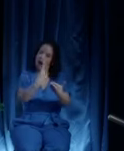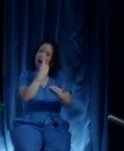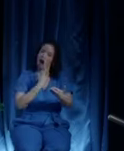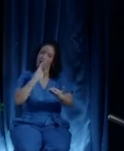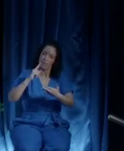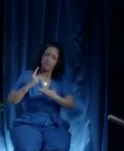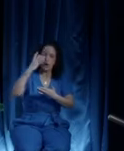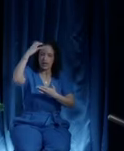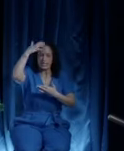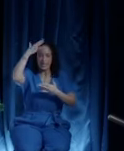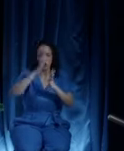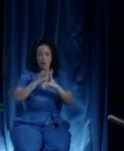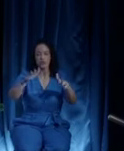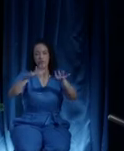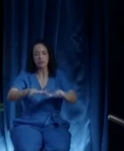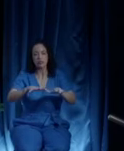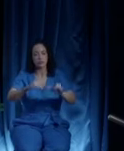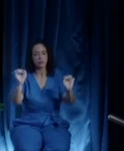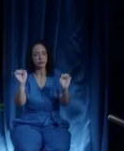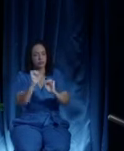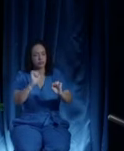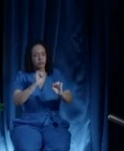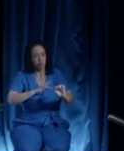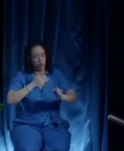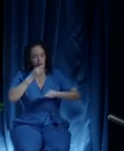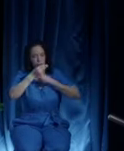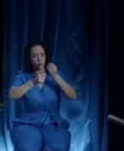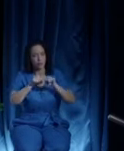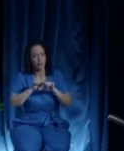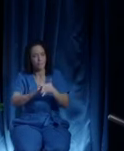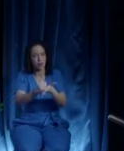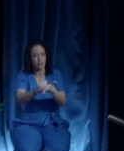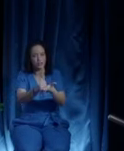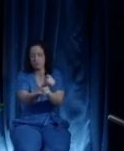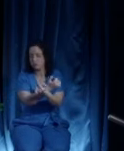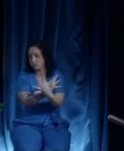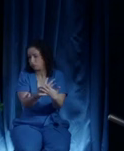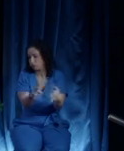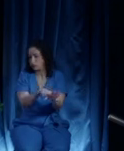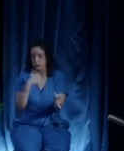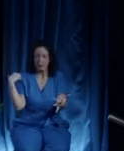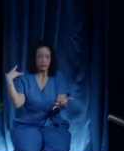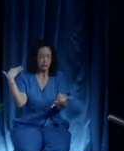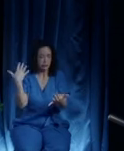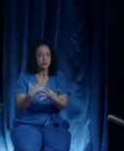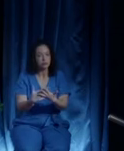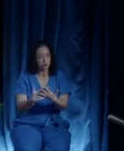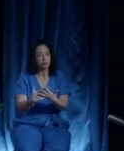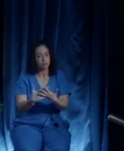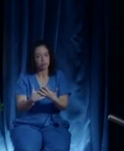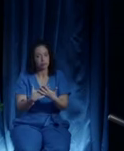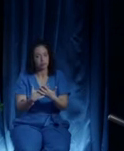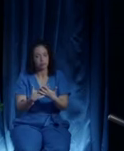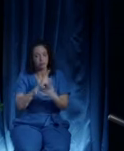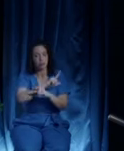hasn't been an academic biography of him for many decades. And I then